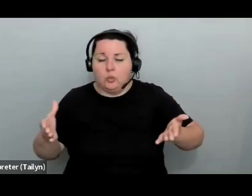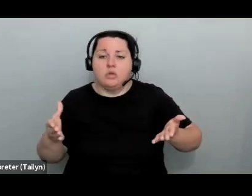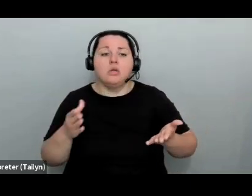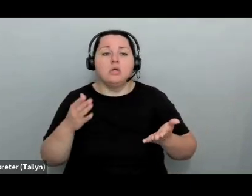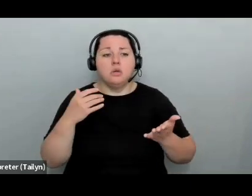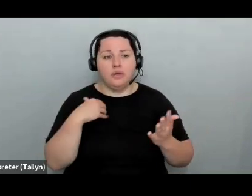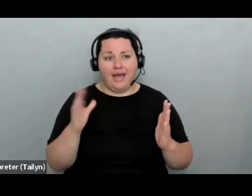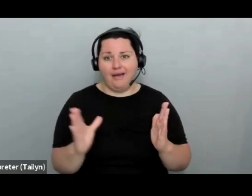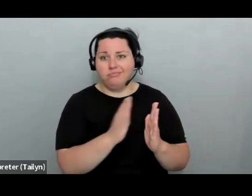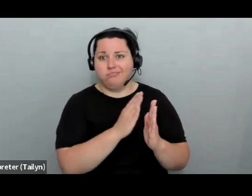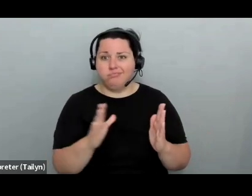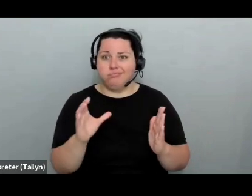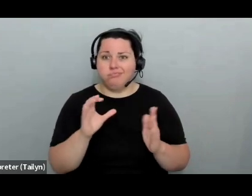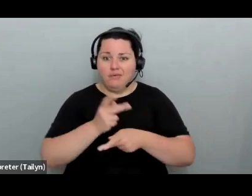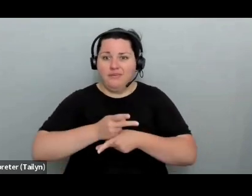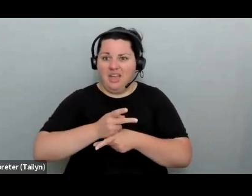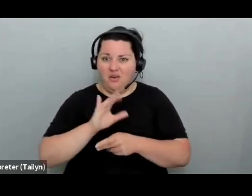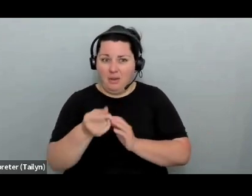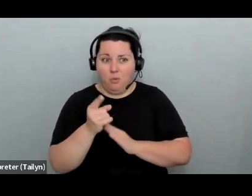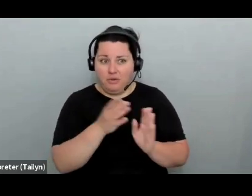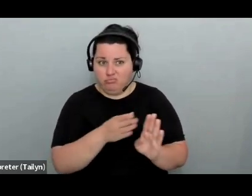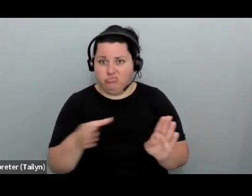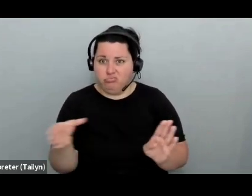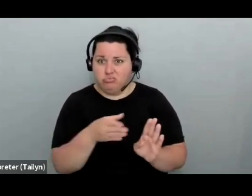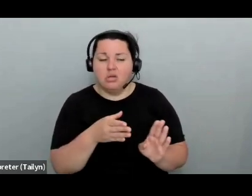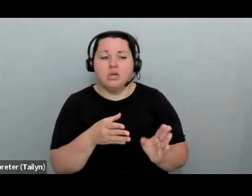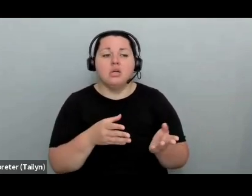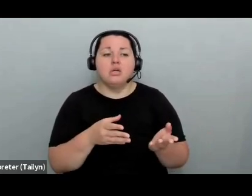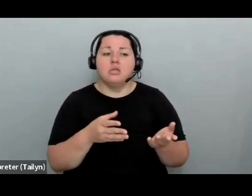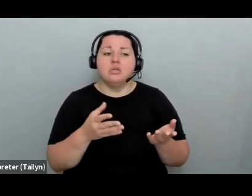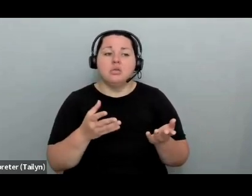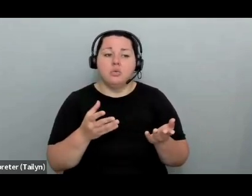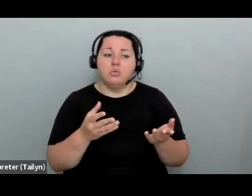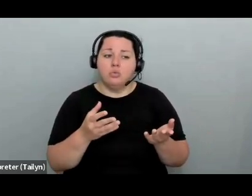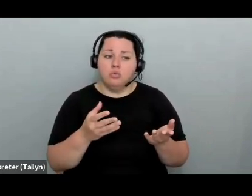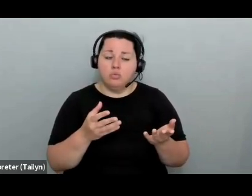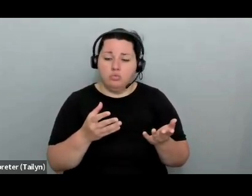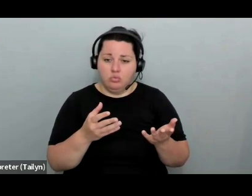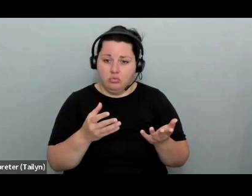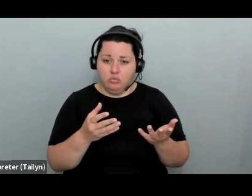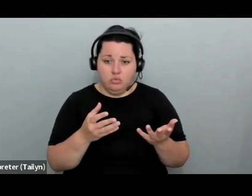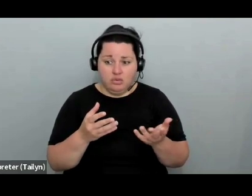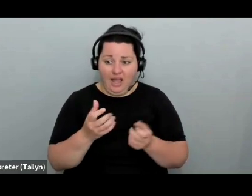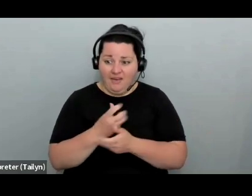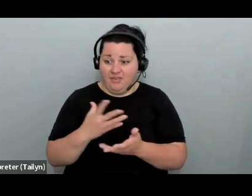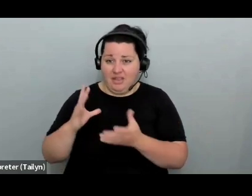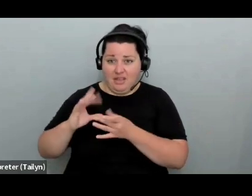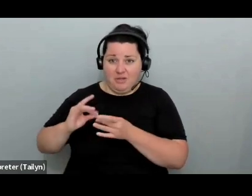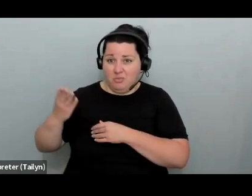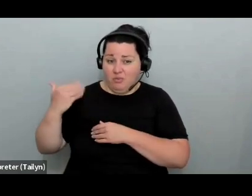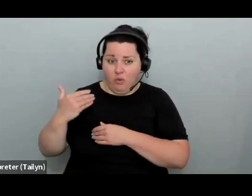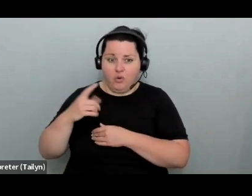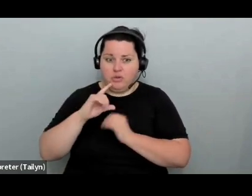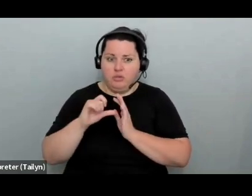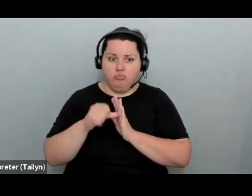continuum of care in the moment, right? And so I want to thank everything that was said before, because it really did